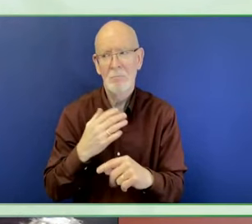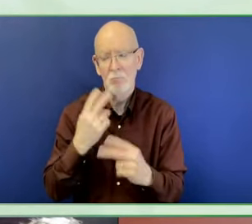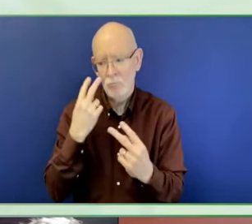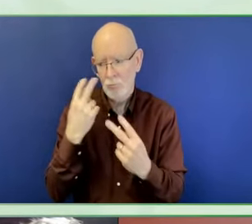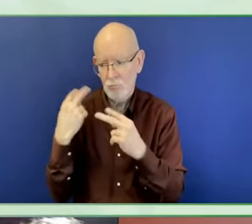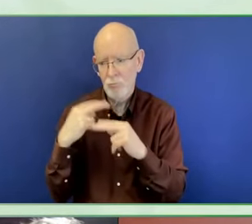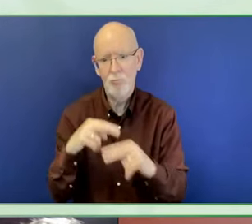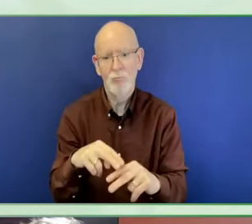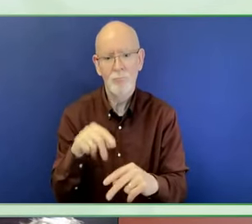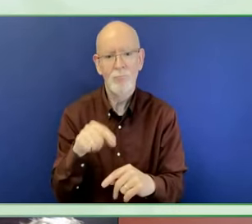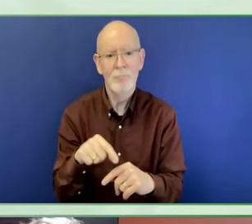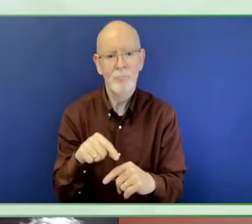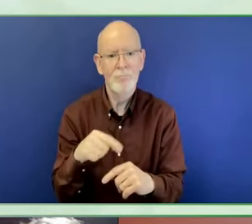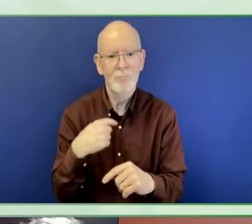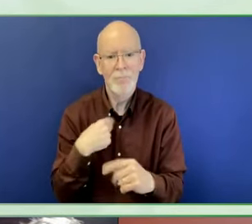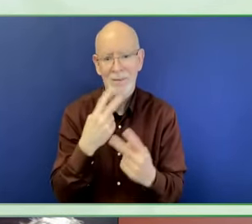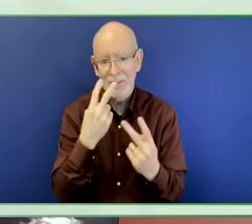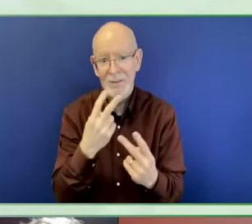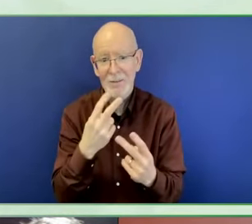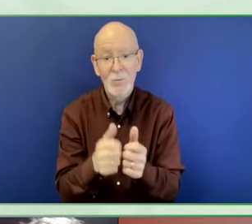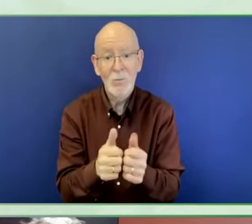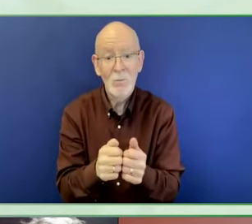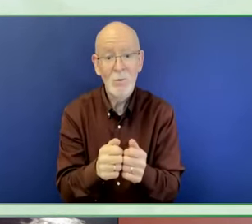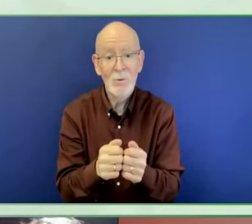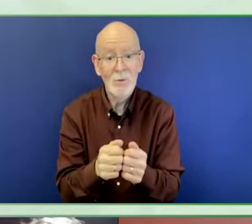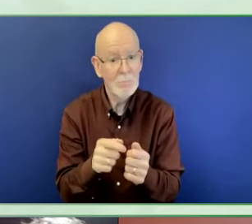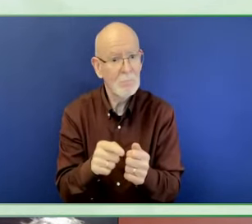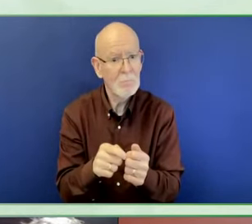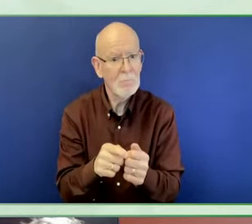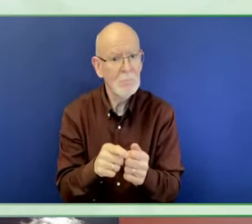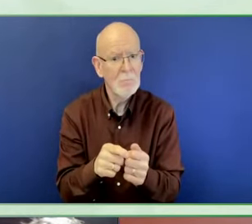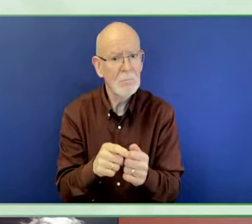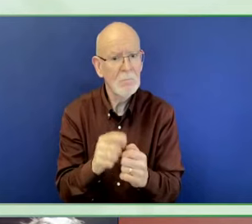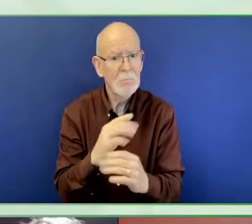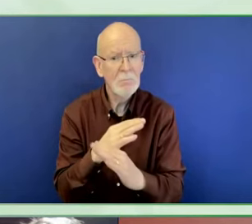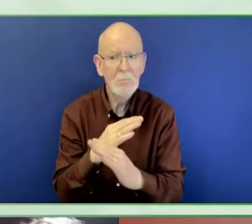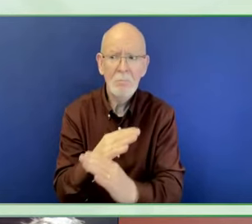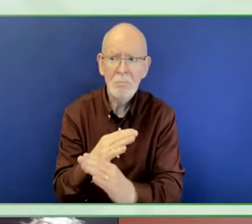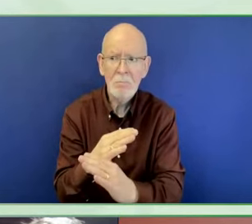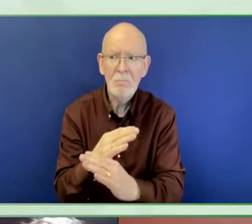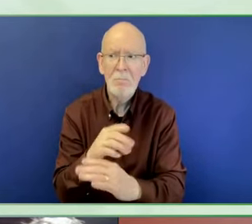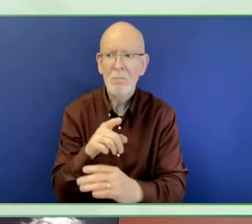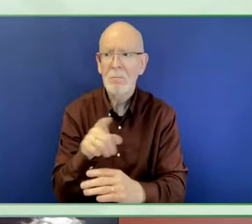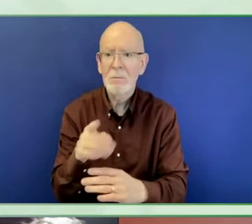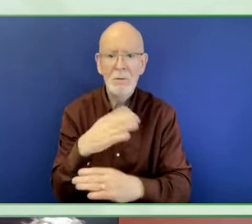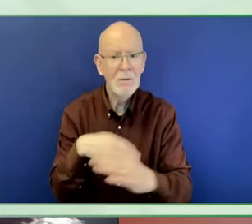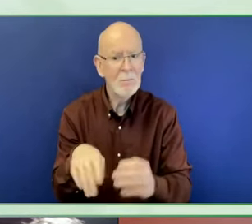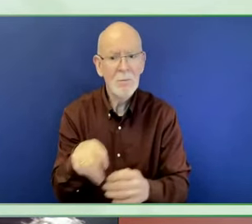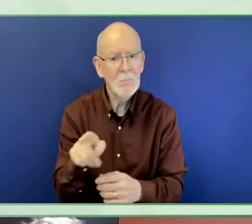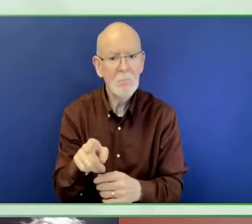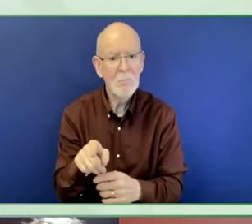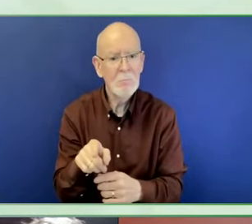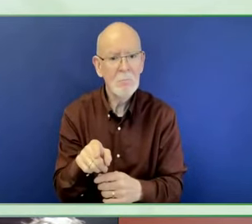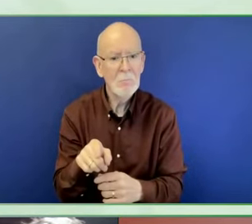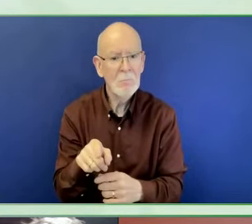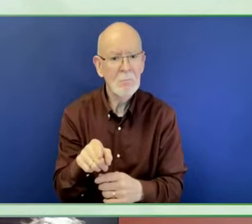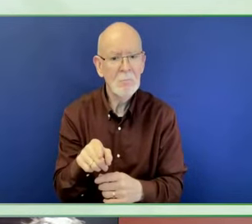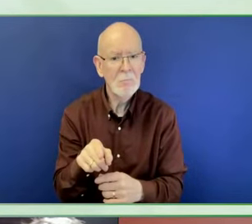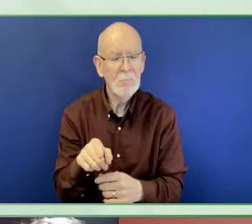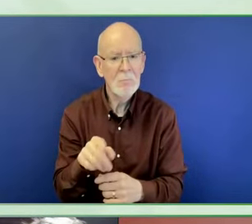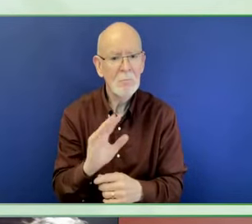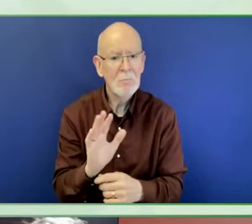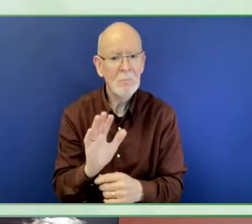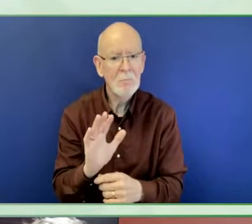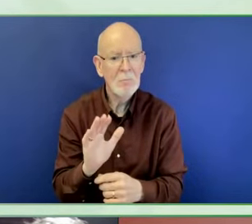in our work, that's something that we're trying to solve for, because we all know how important it is to make sure the visualization that you